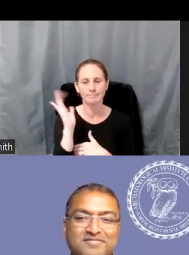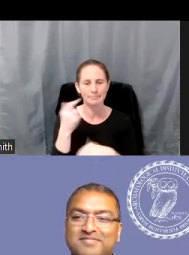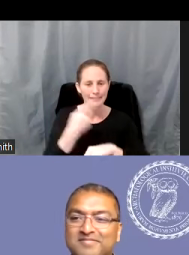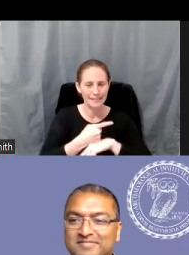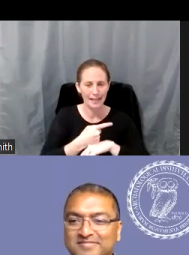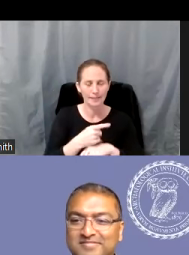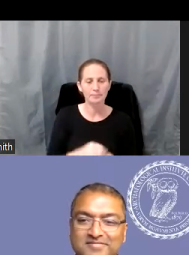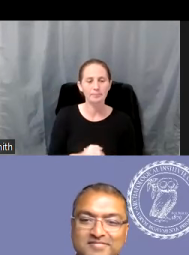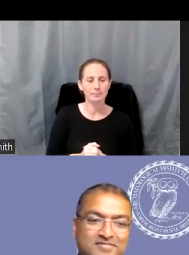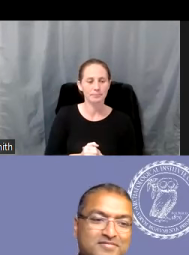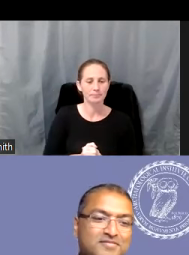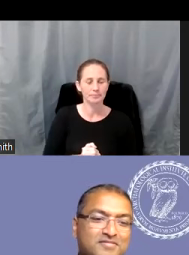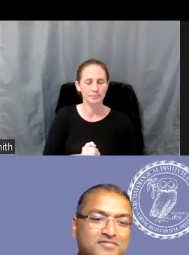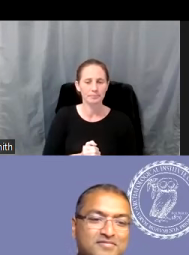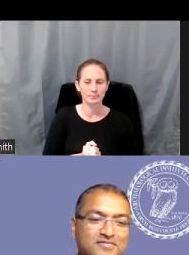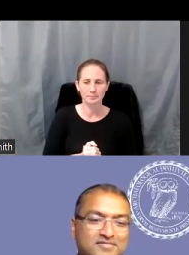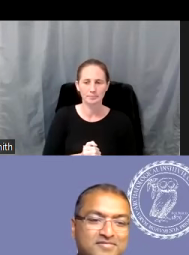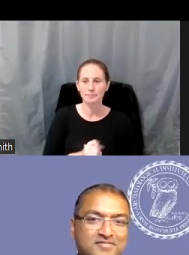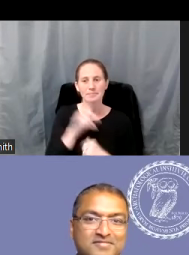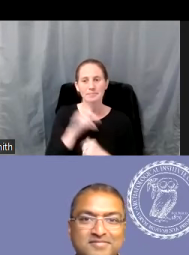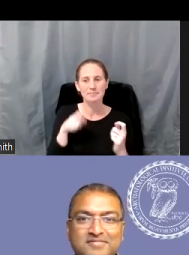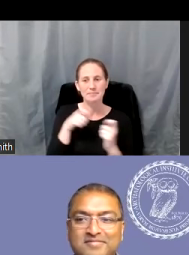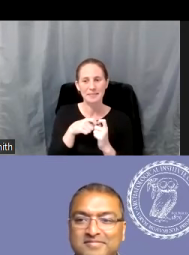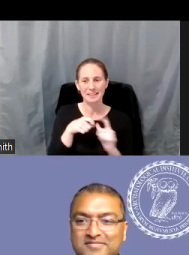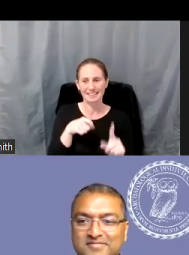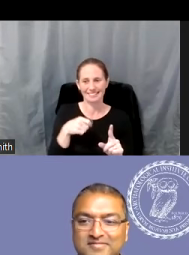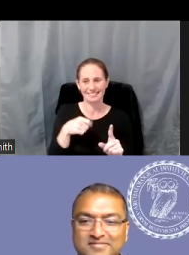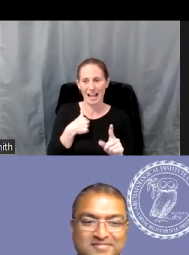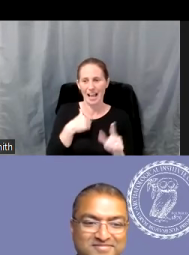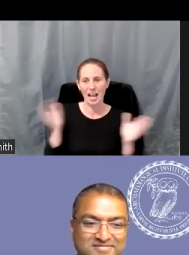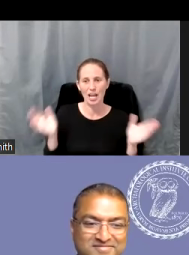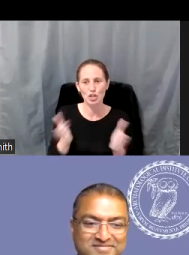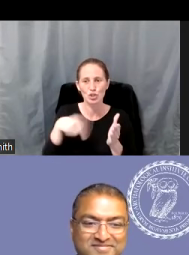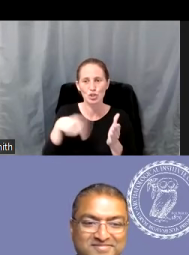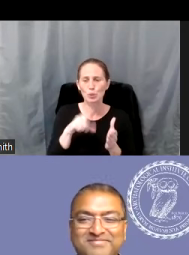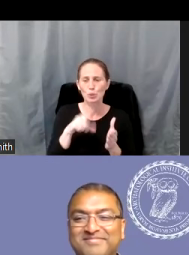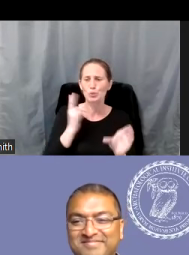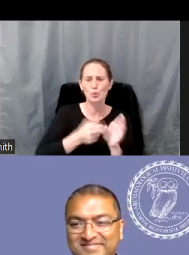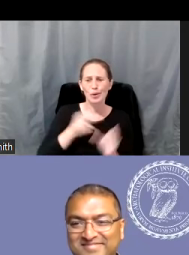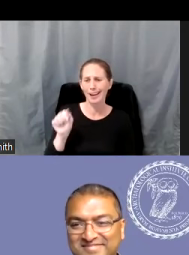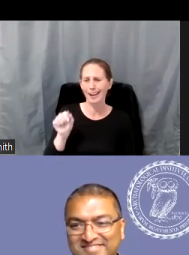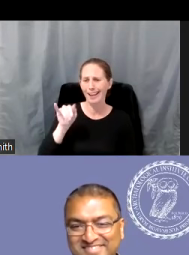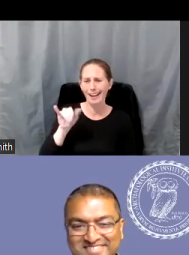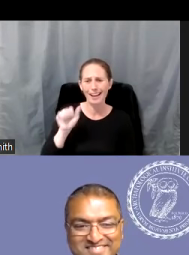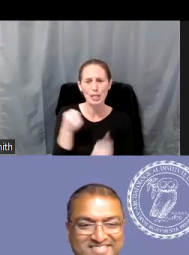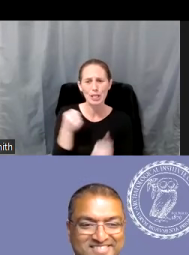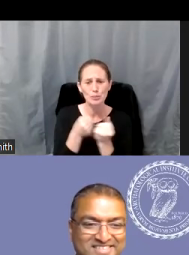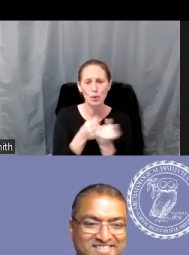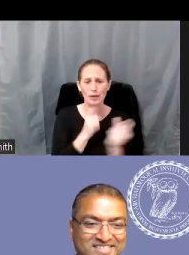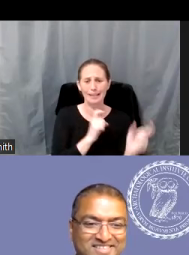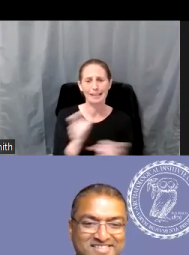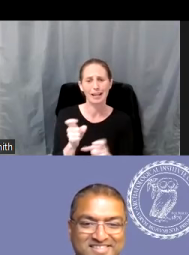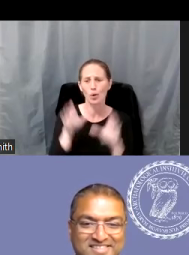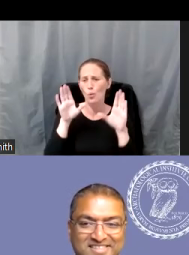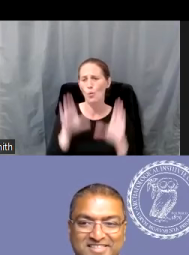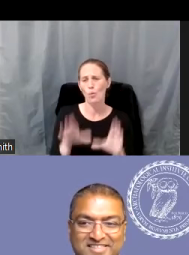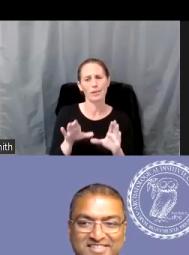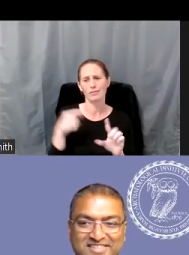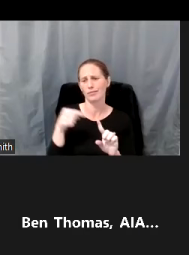this work and in particular, I encourage everybody, join the AIA, support them, donate. Excellent cause.